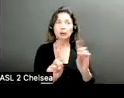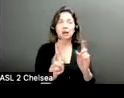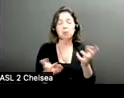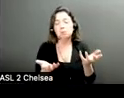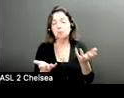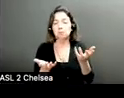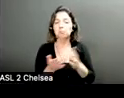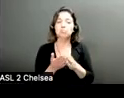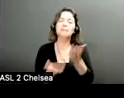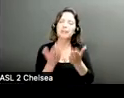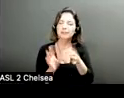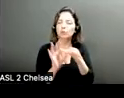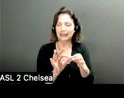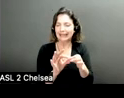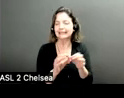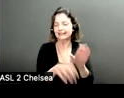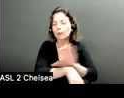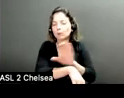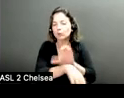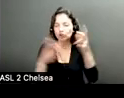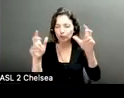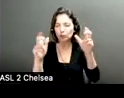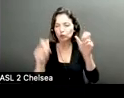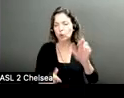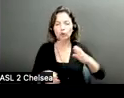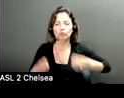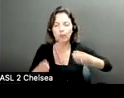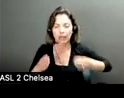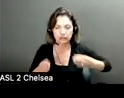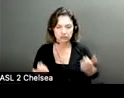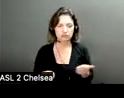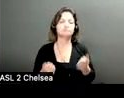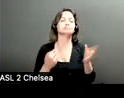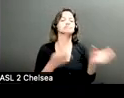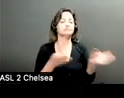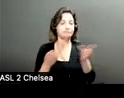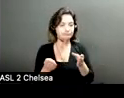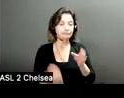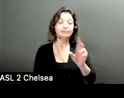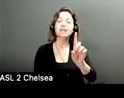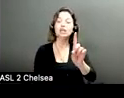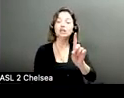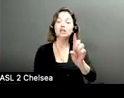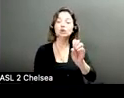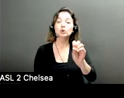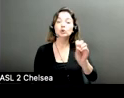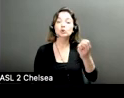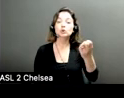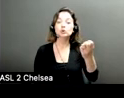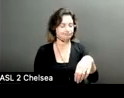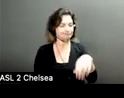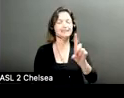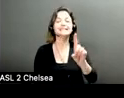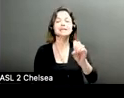something to do with computers or robots. There's douche, DOOSH, which I often think